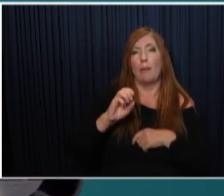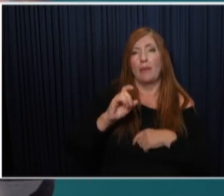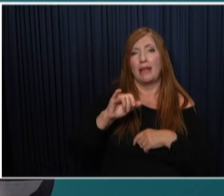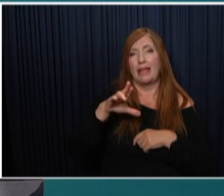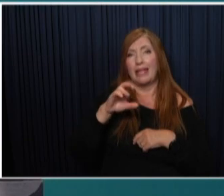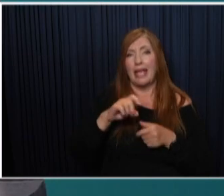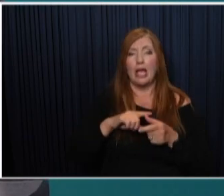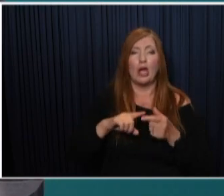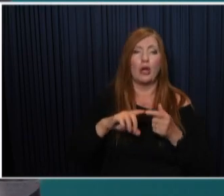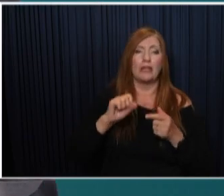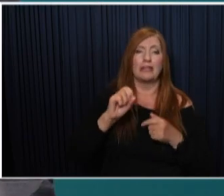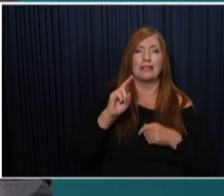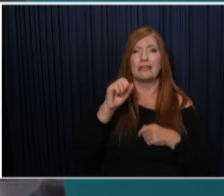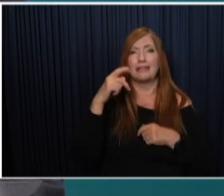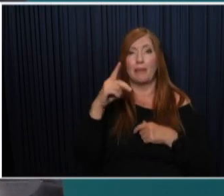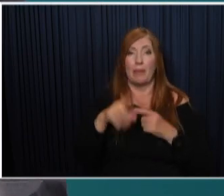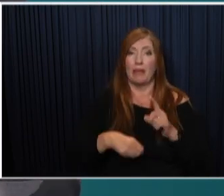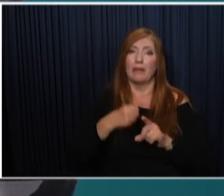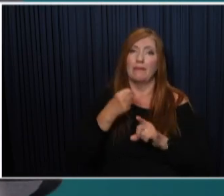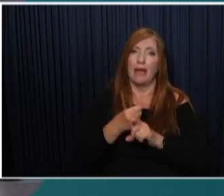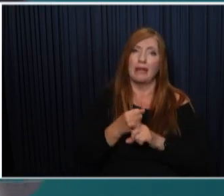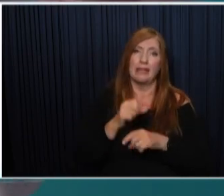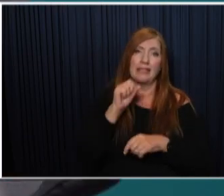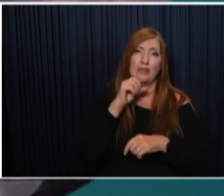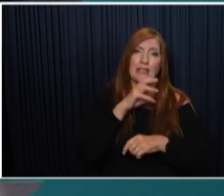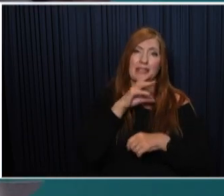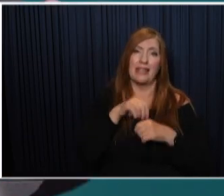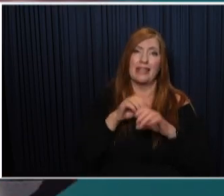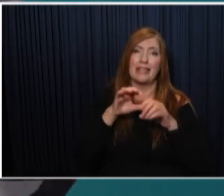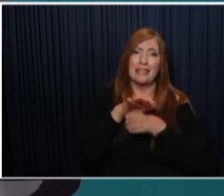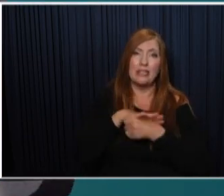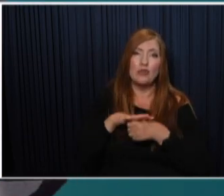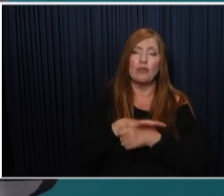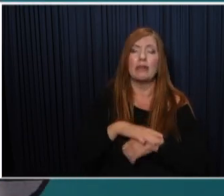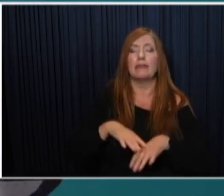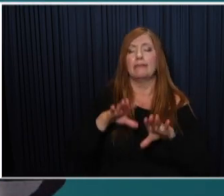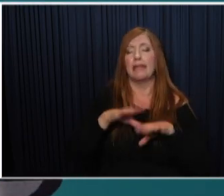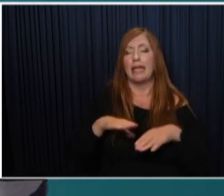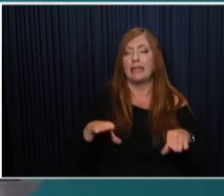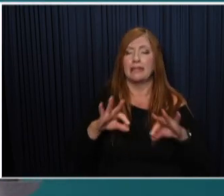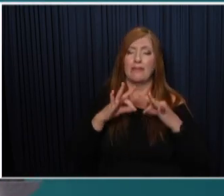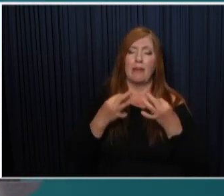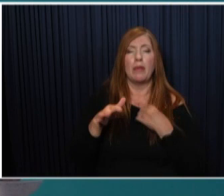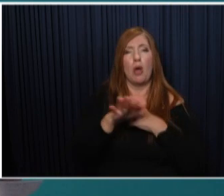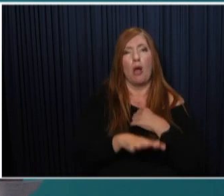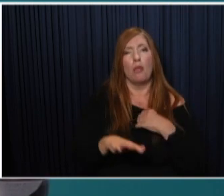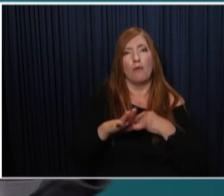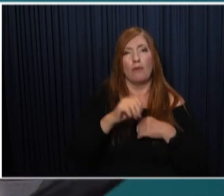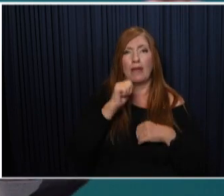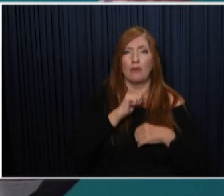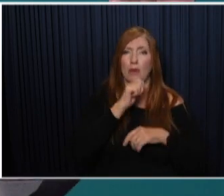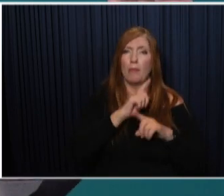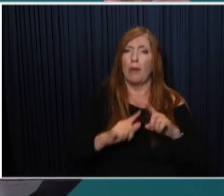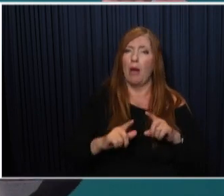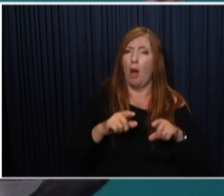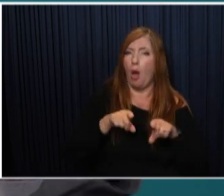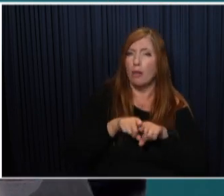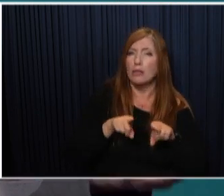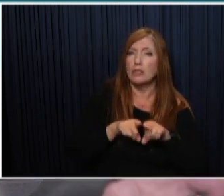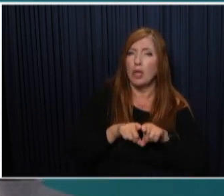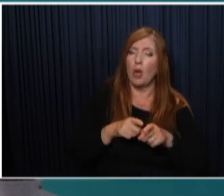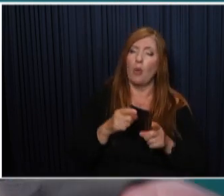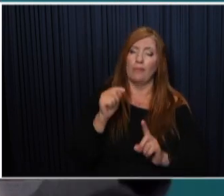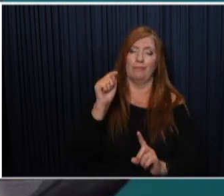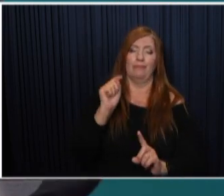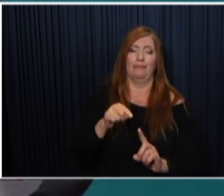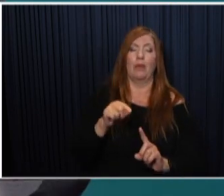SNAP, which impacted the seniors in our district, as well as kids and families across Arizona. It's also the fact